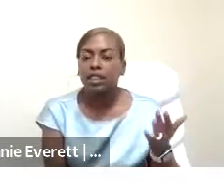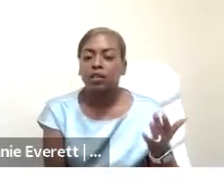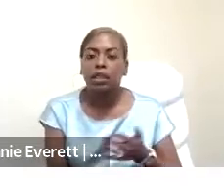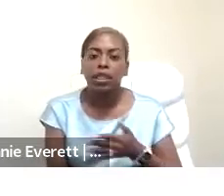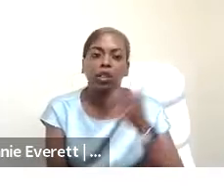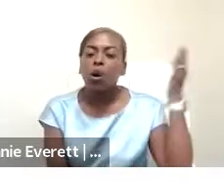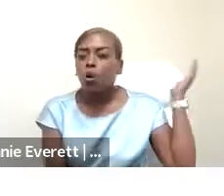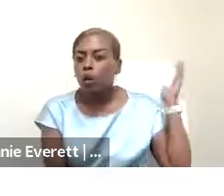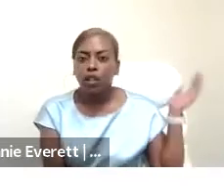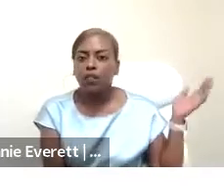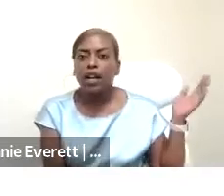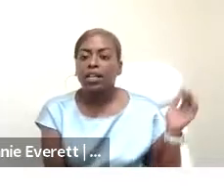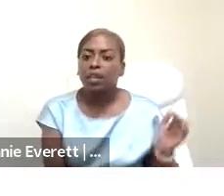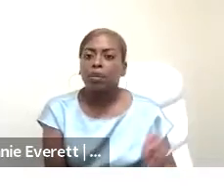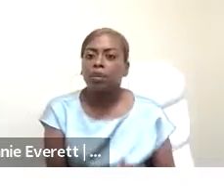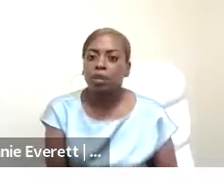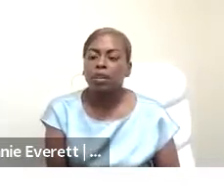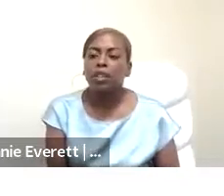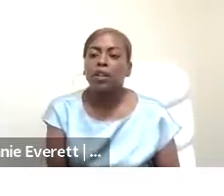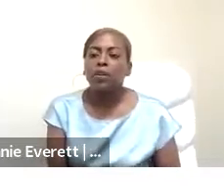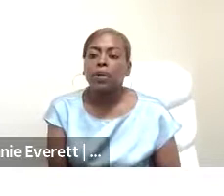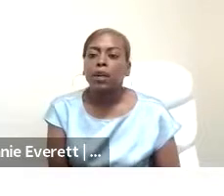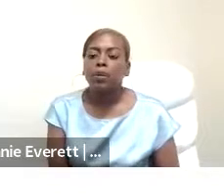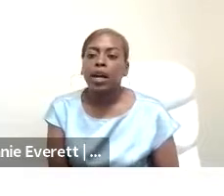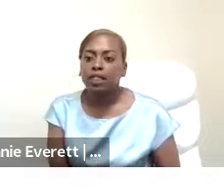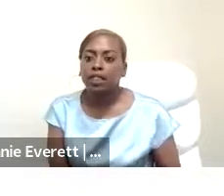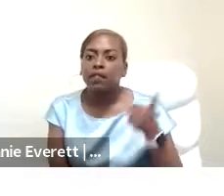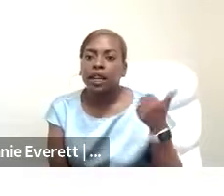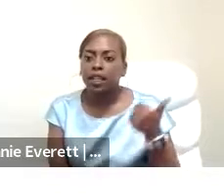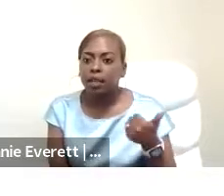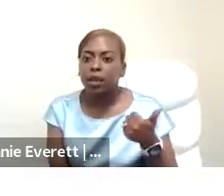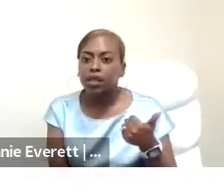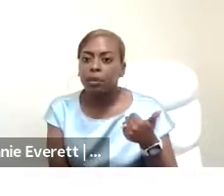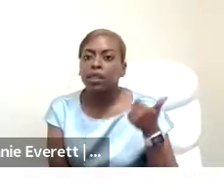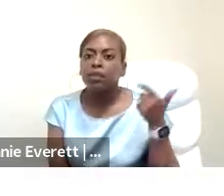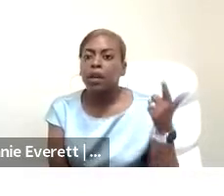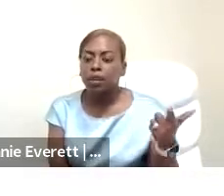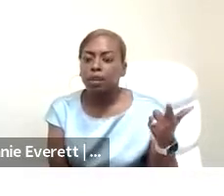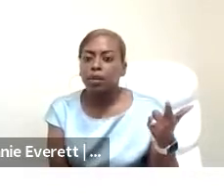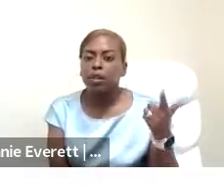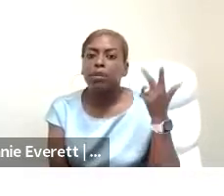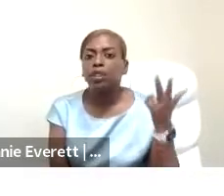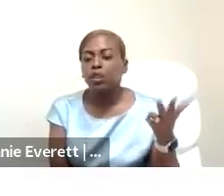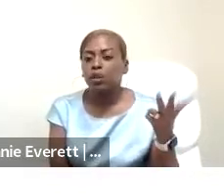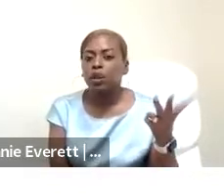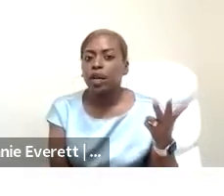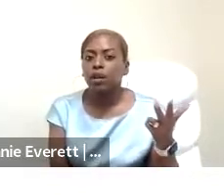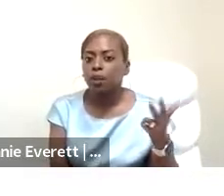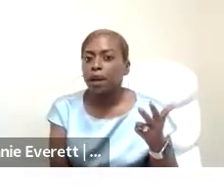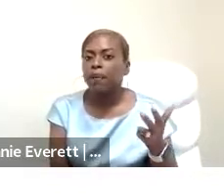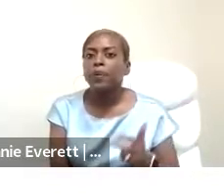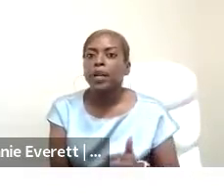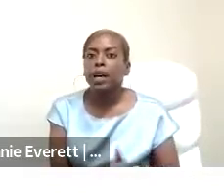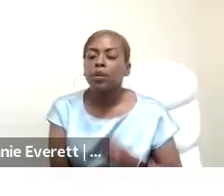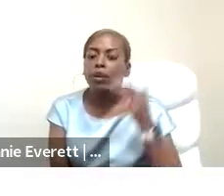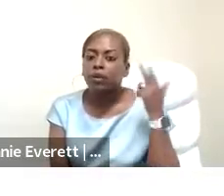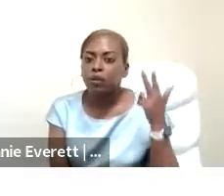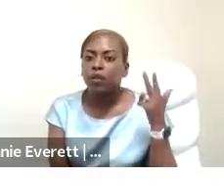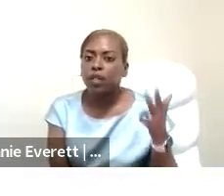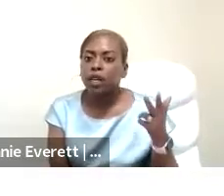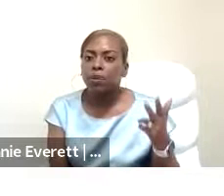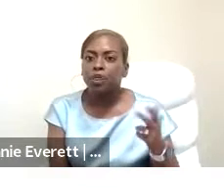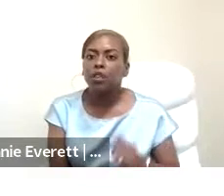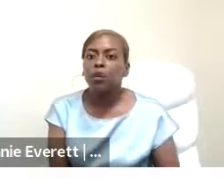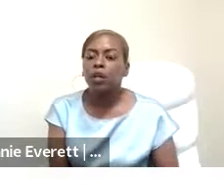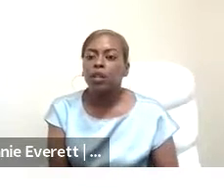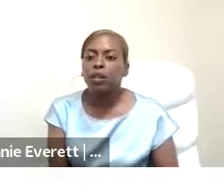if there's a different place, or you can file it at the Post Commission. You actually can file it at the Boston Police Department, the Post Commission, or at OPAT. You have